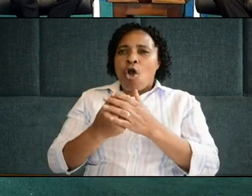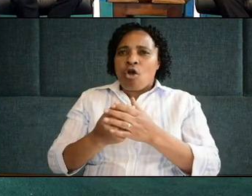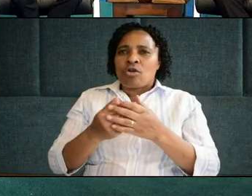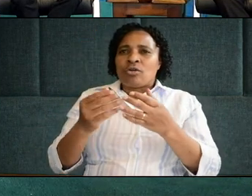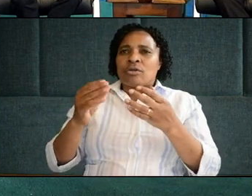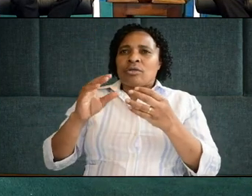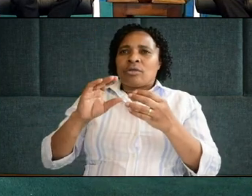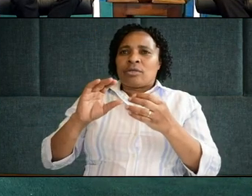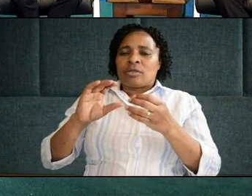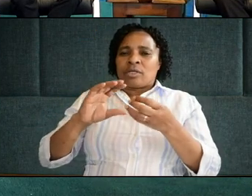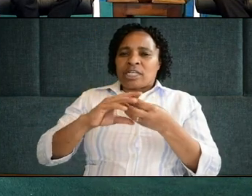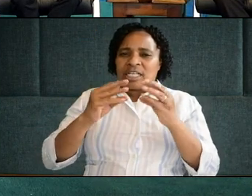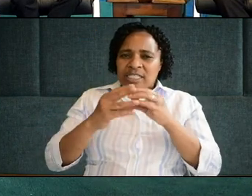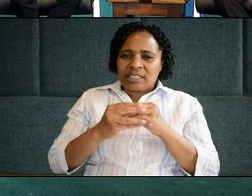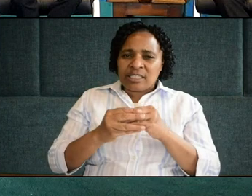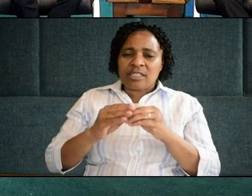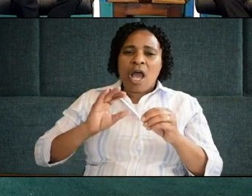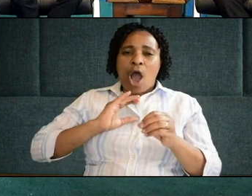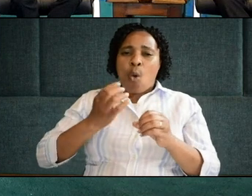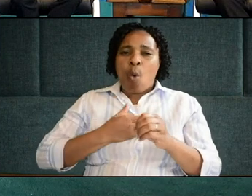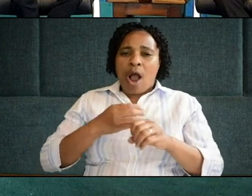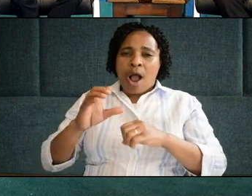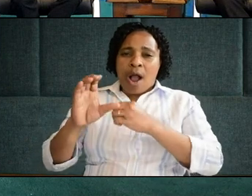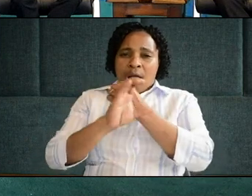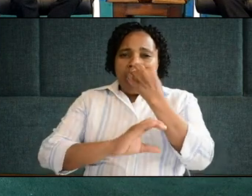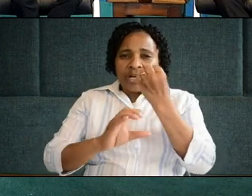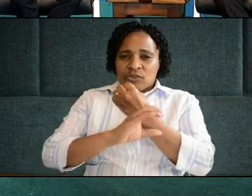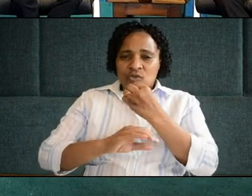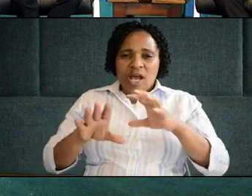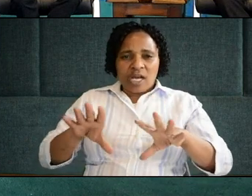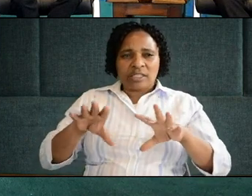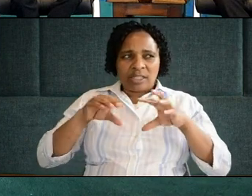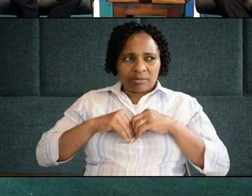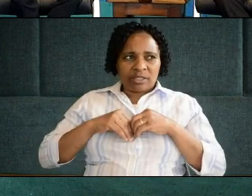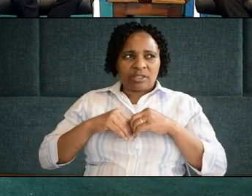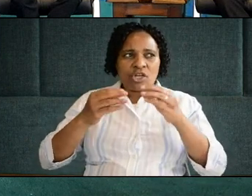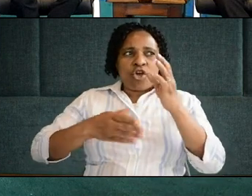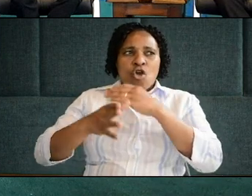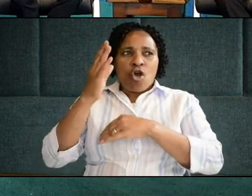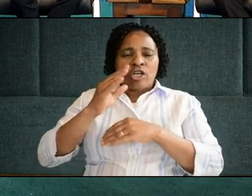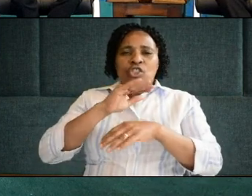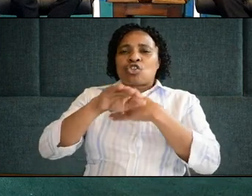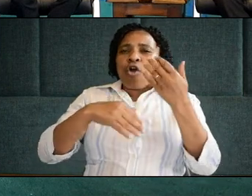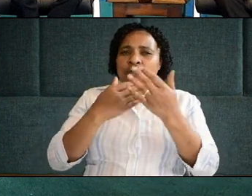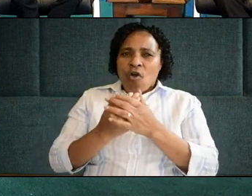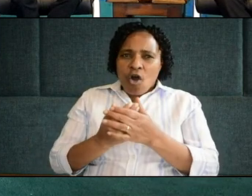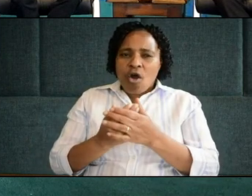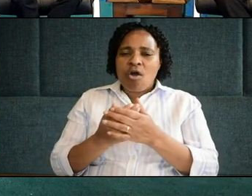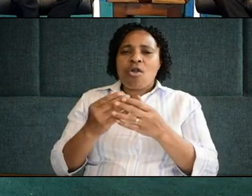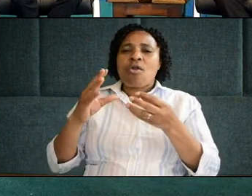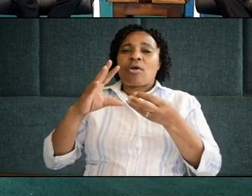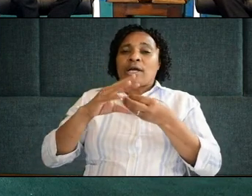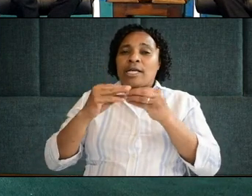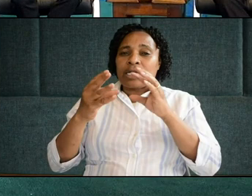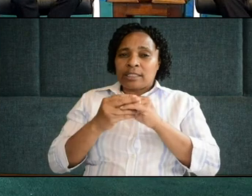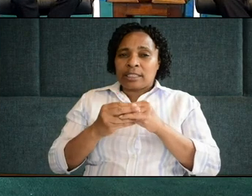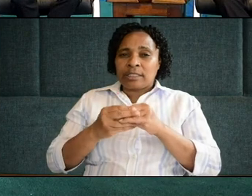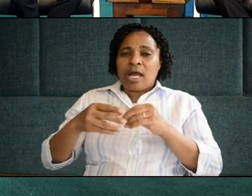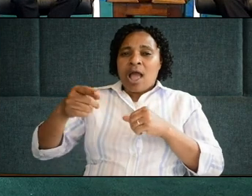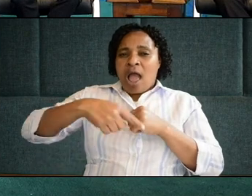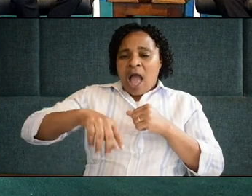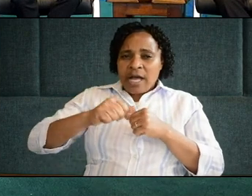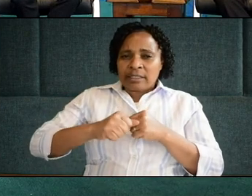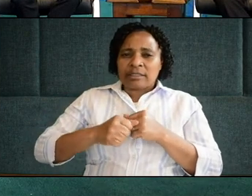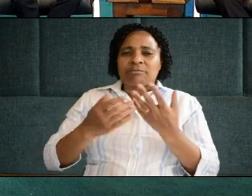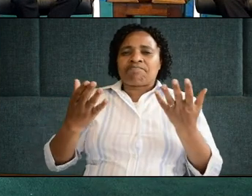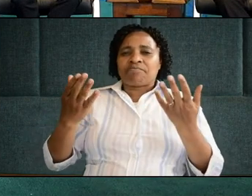our country as is acknowledges that God is of all creation. As we citizens of this